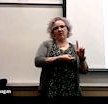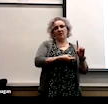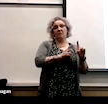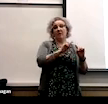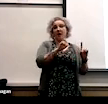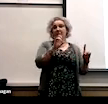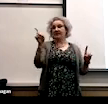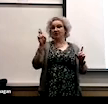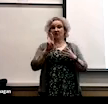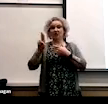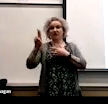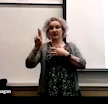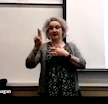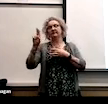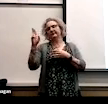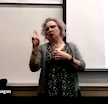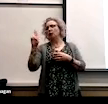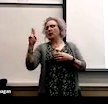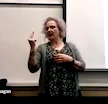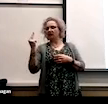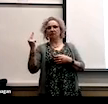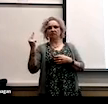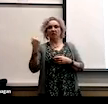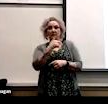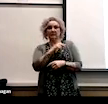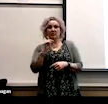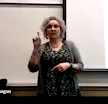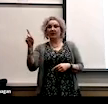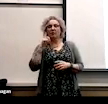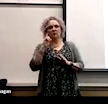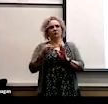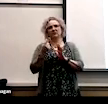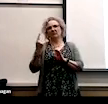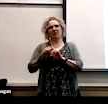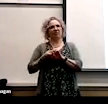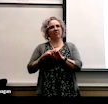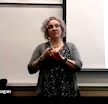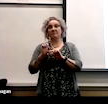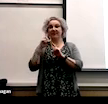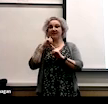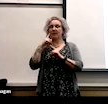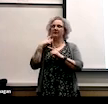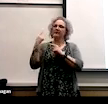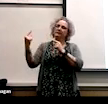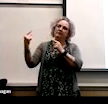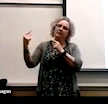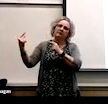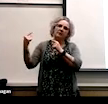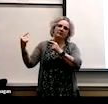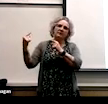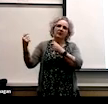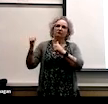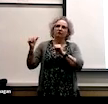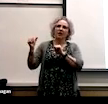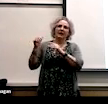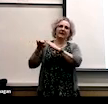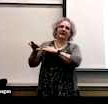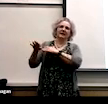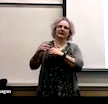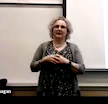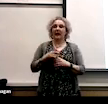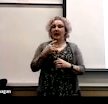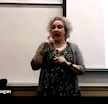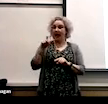University Hospital for adults. And then there's been MRIs down. And so even if I need an urgent MRI with anesthesia, I might get it in 9